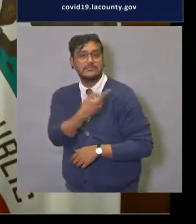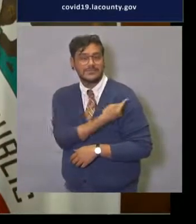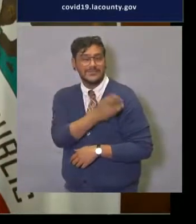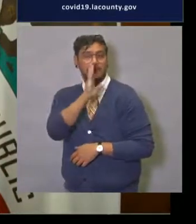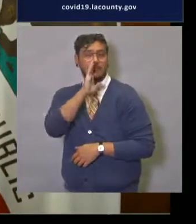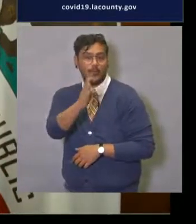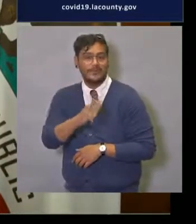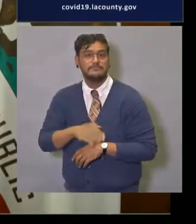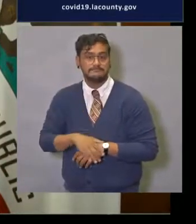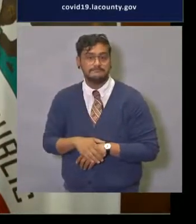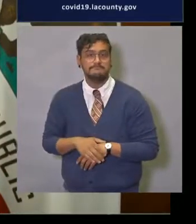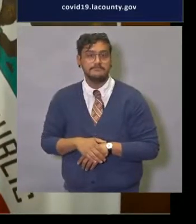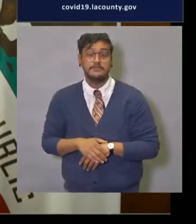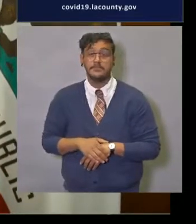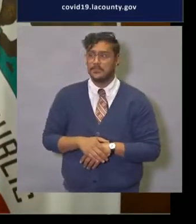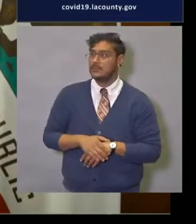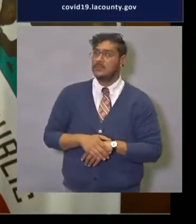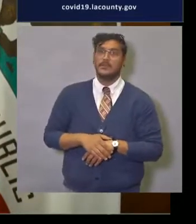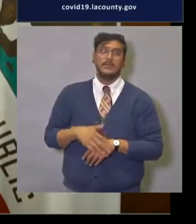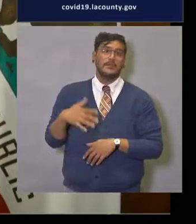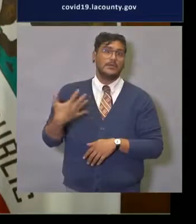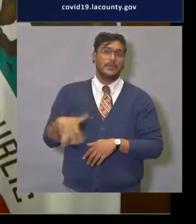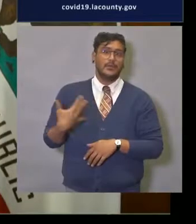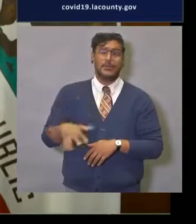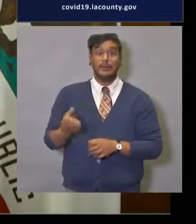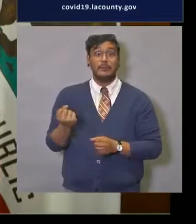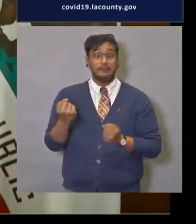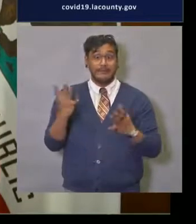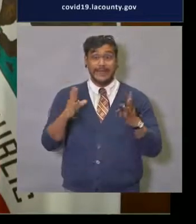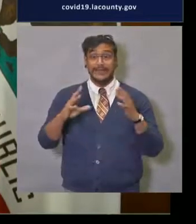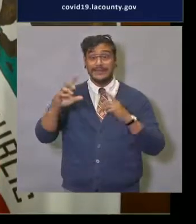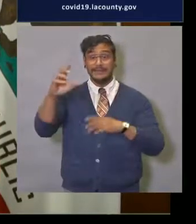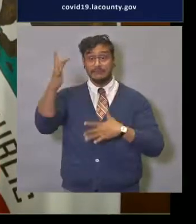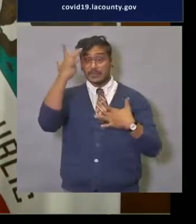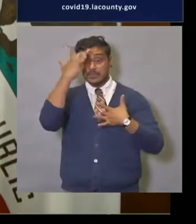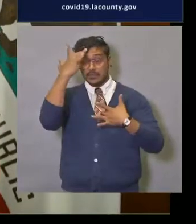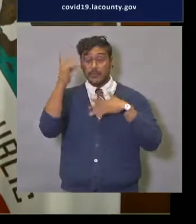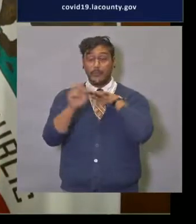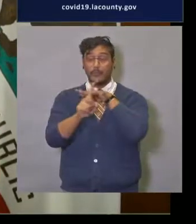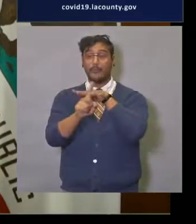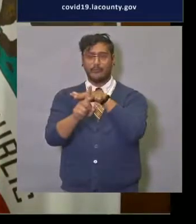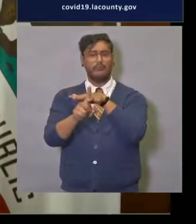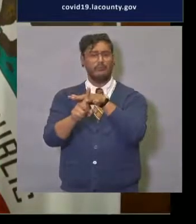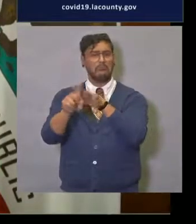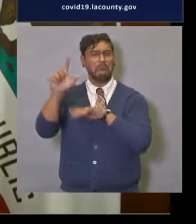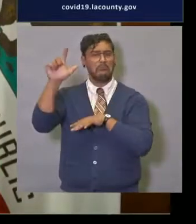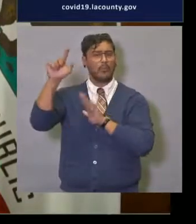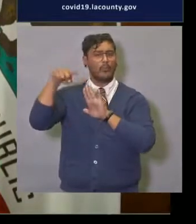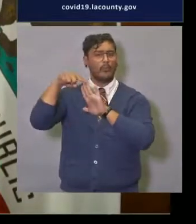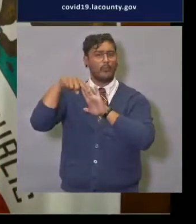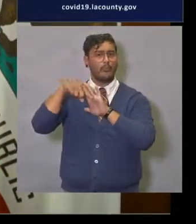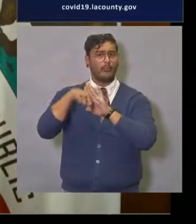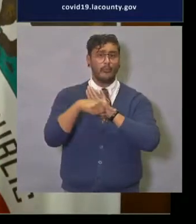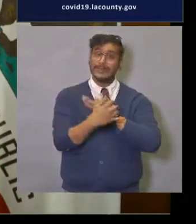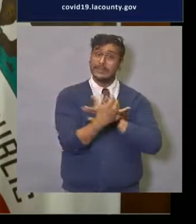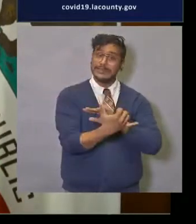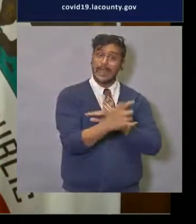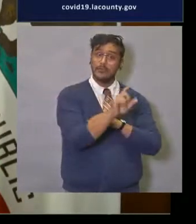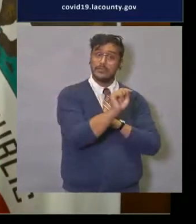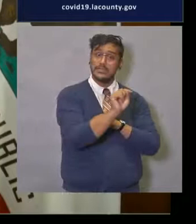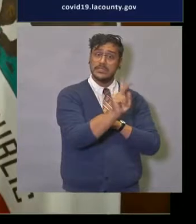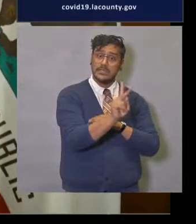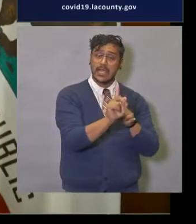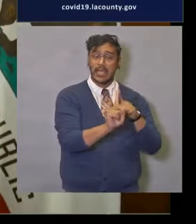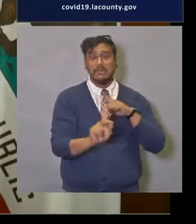welcome the news that our case rates have dropped enough that TK through 6th grade schools have the option to reopen, we have